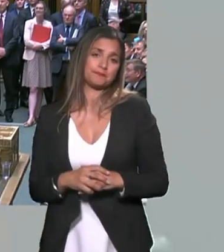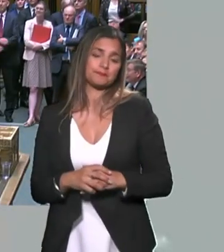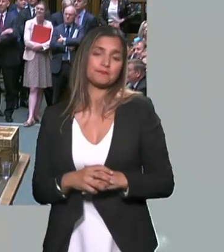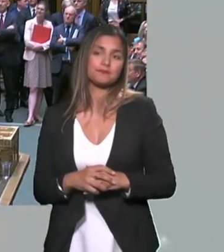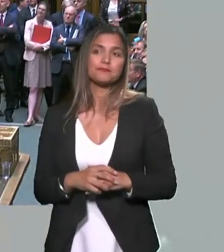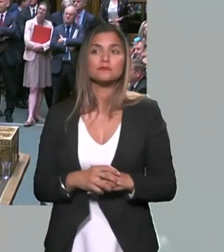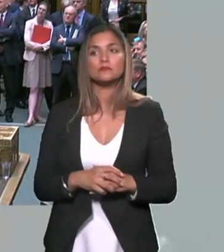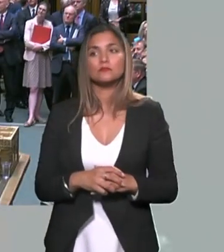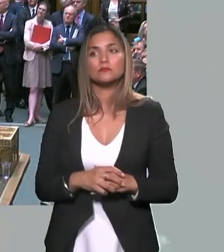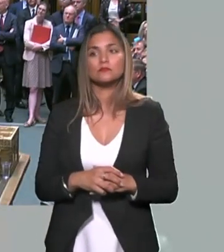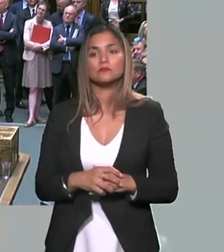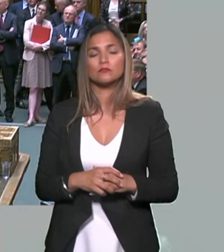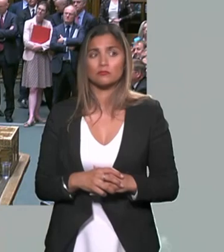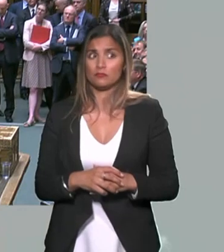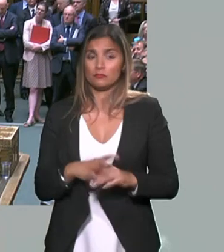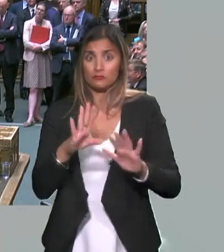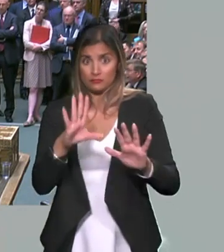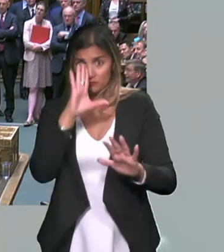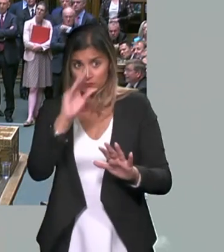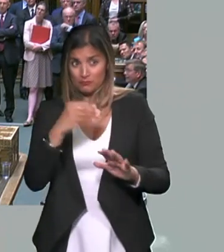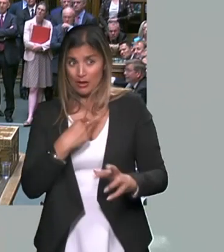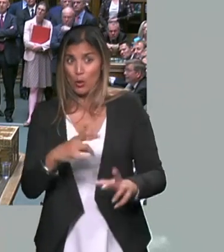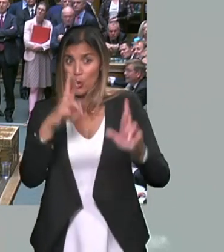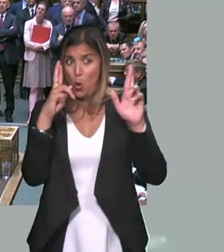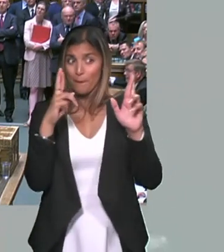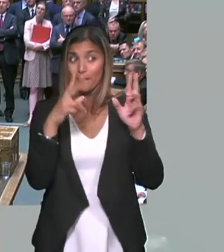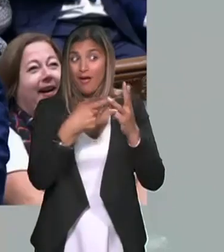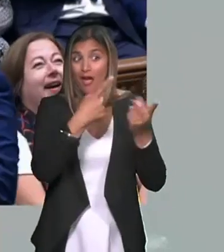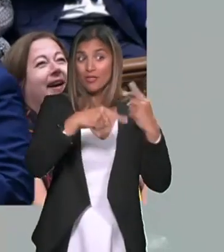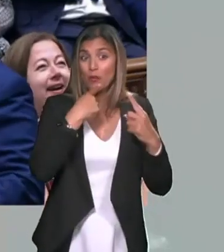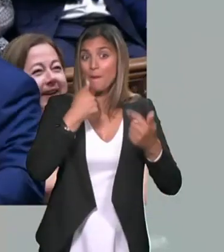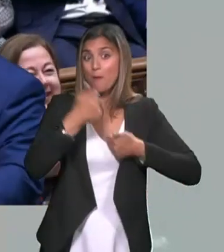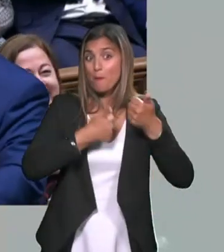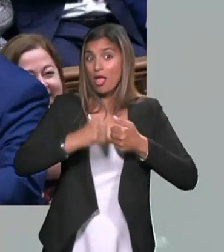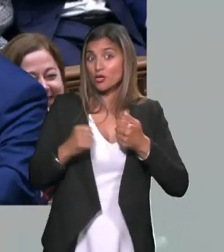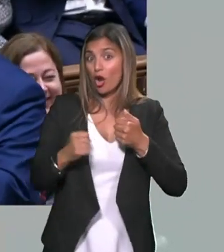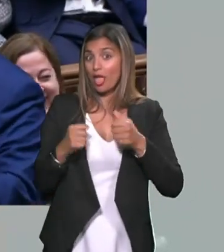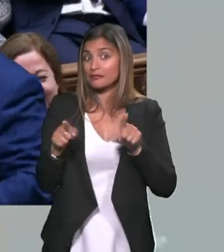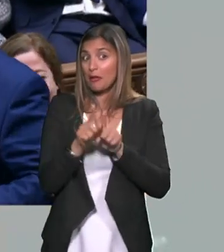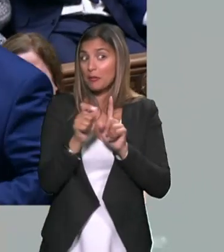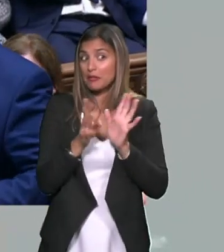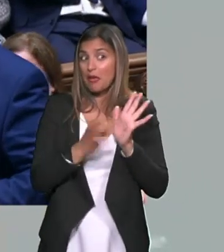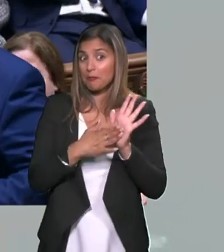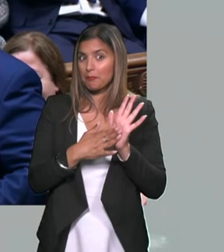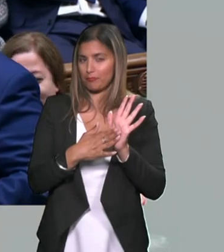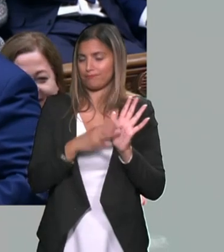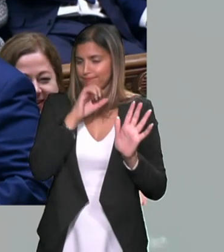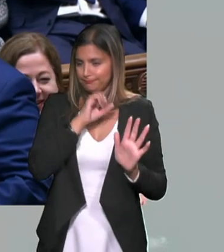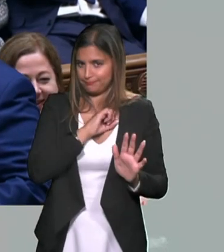all sincerity, I hope whoever is the next Tory leader will be as popular in Scotland as he has been. For people in